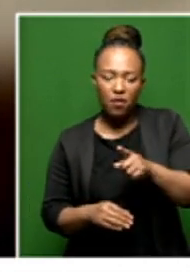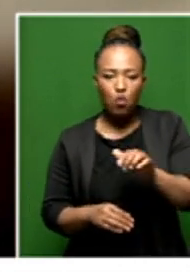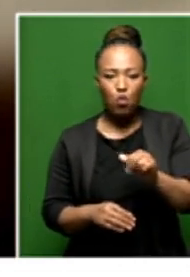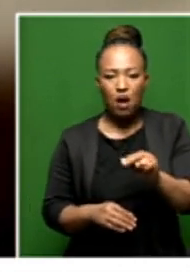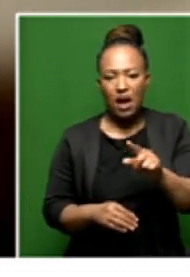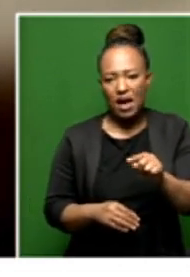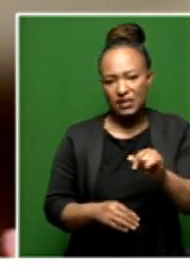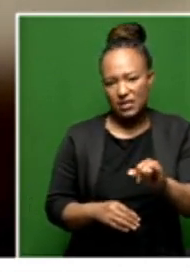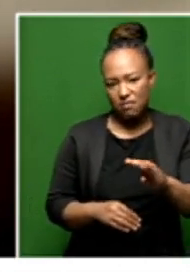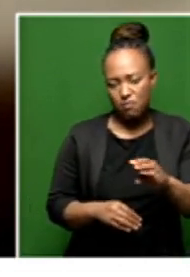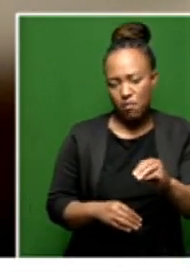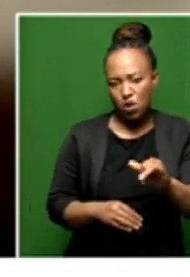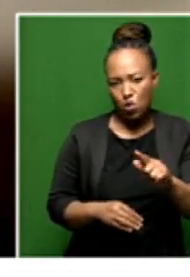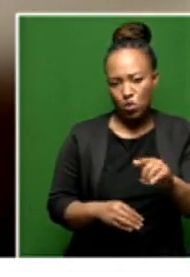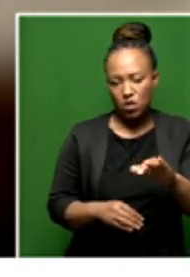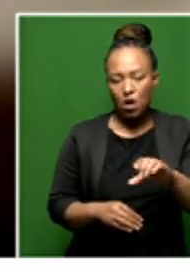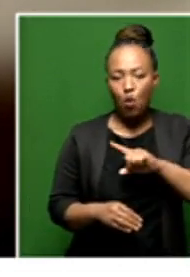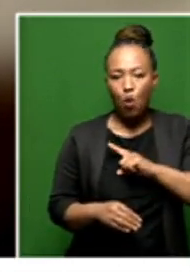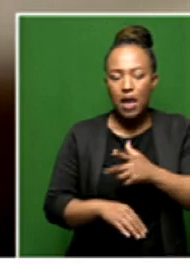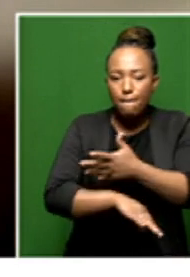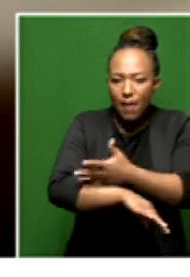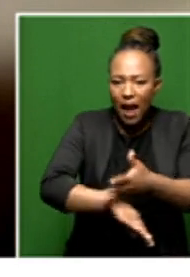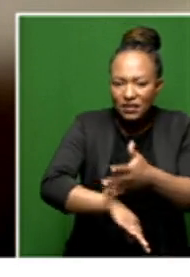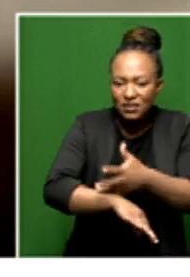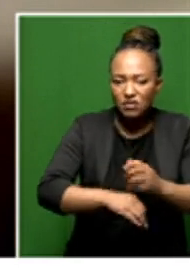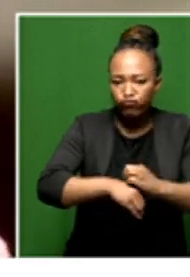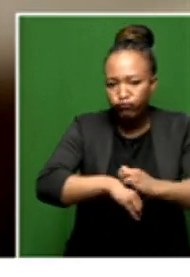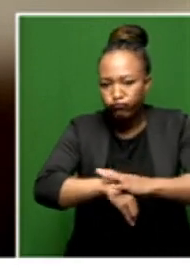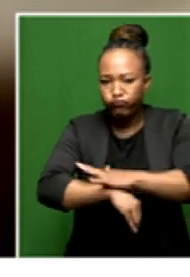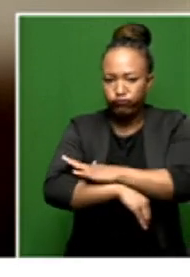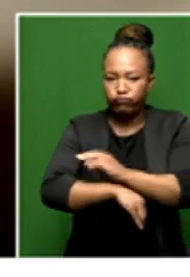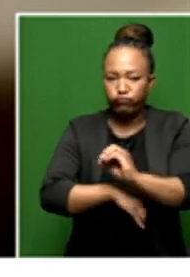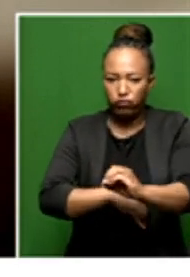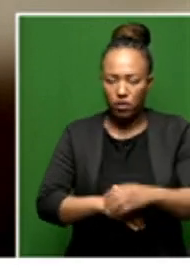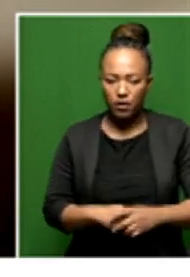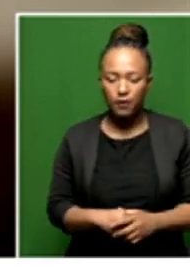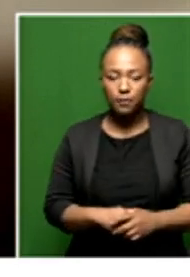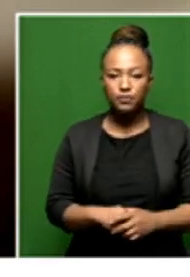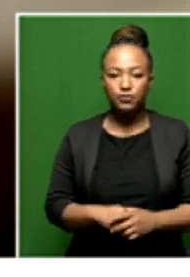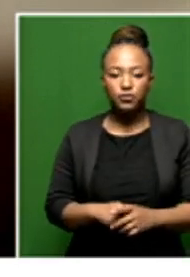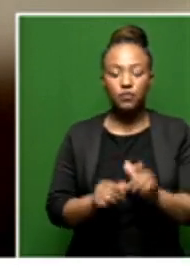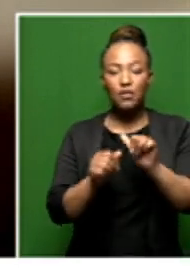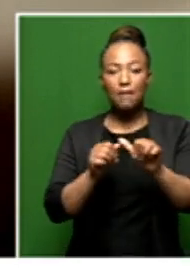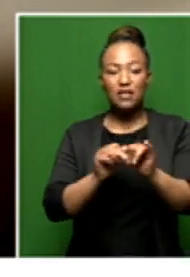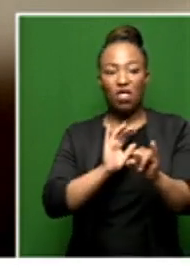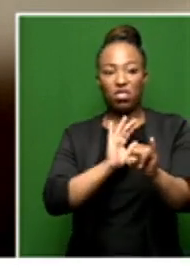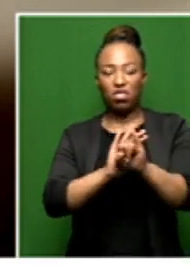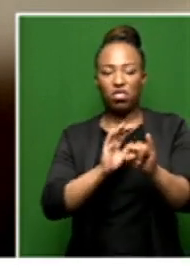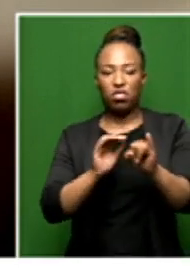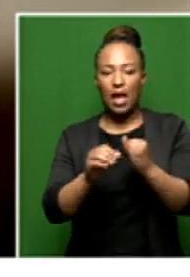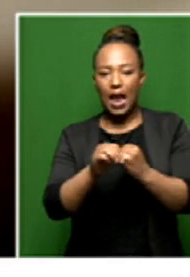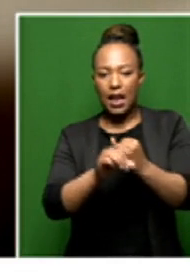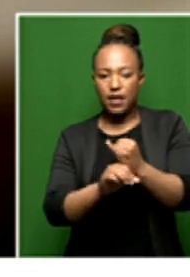worried that they're getting, for example, severe bloodstream infections. So better diagnostics is an answer,